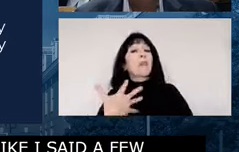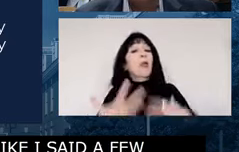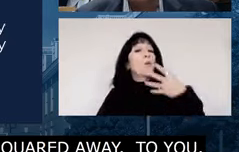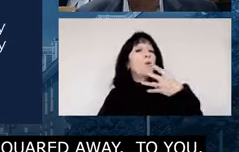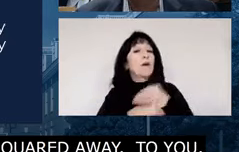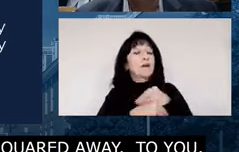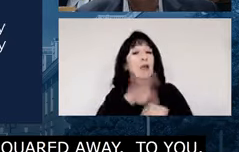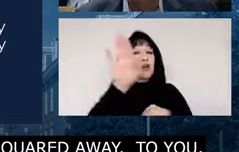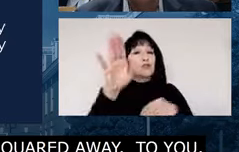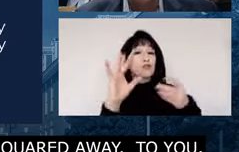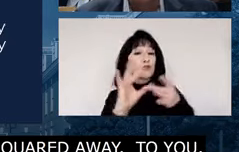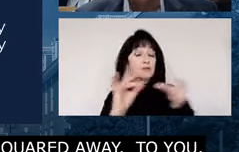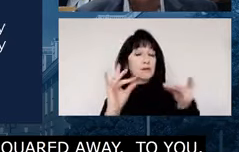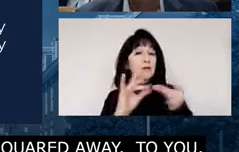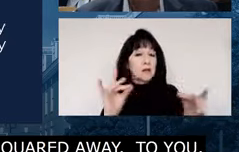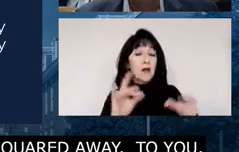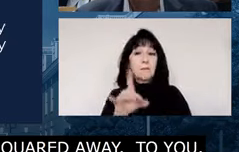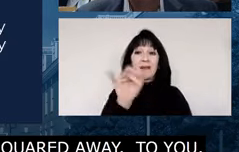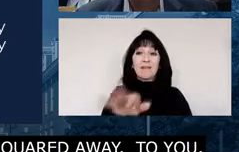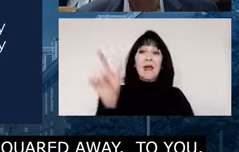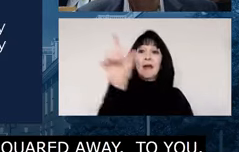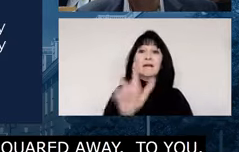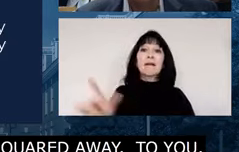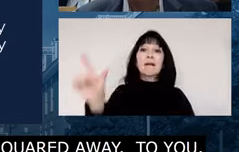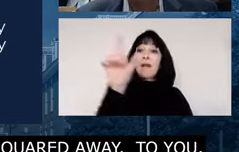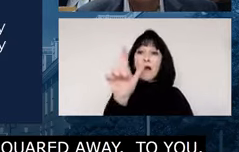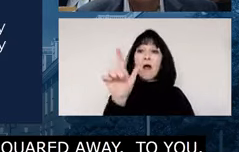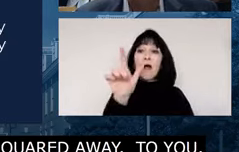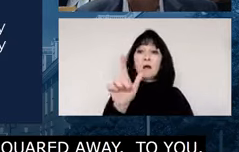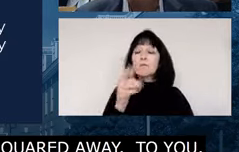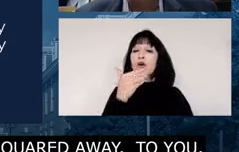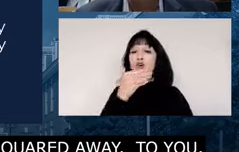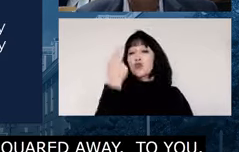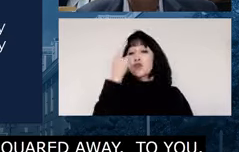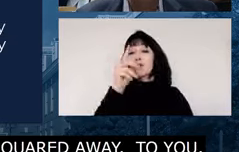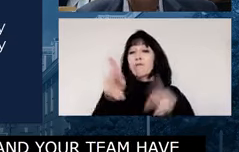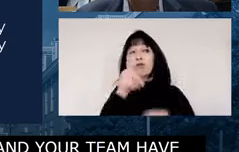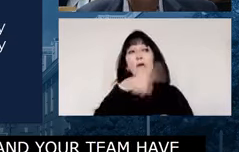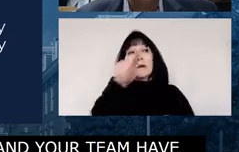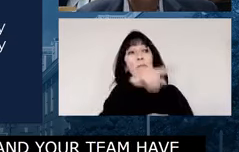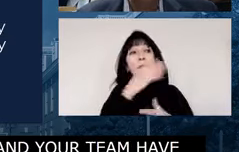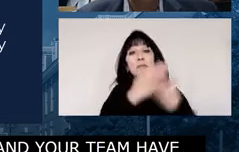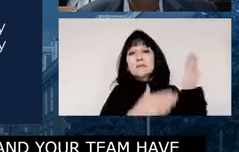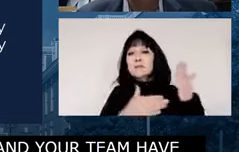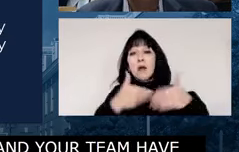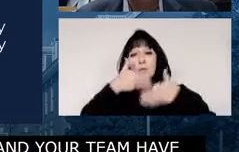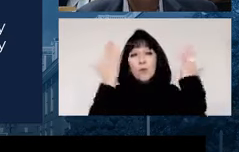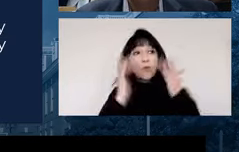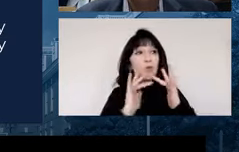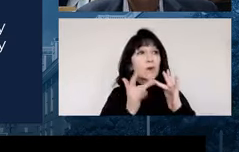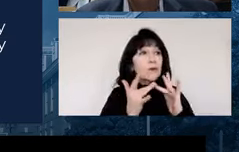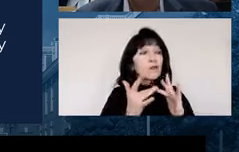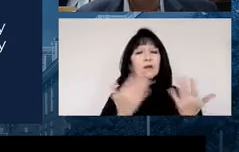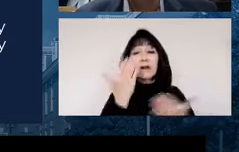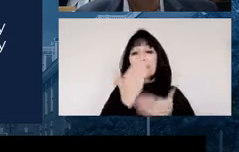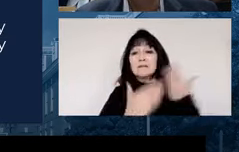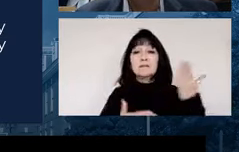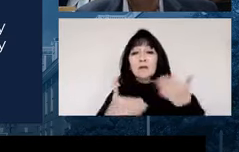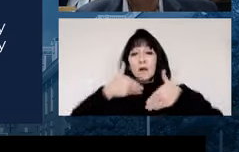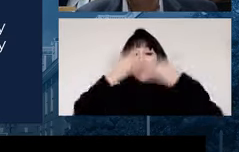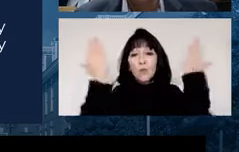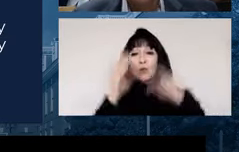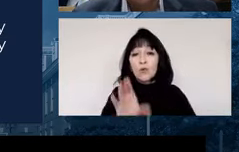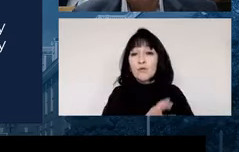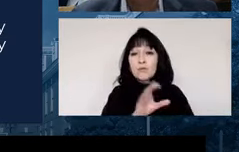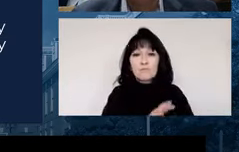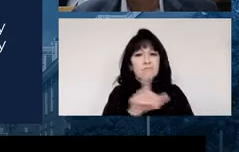that may not have internet access. So whether you go there to order it or maybe even make an appointment for one of the other sites, it's a great resource to have in your